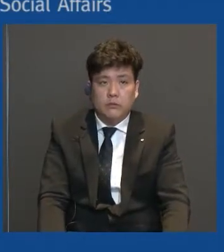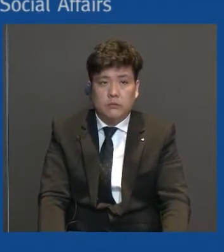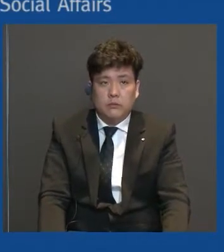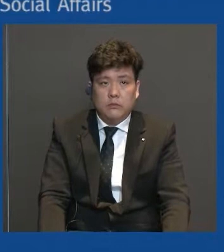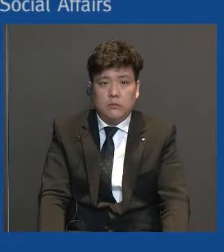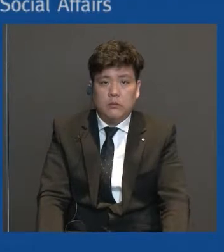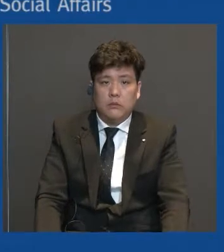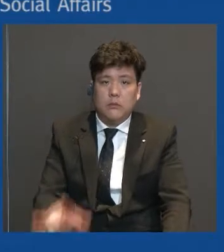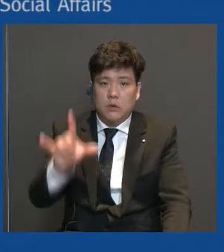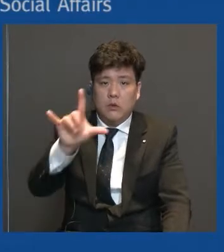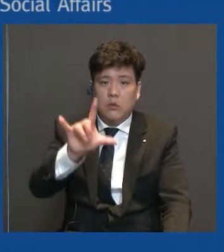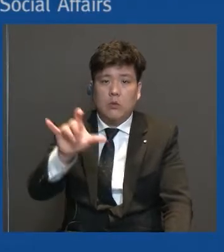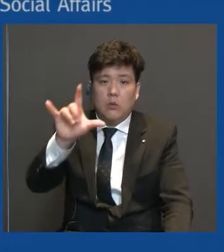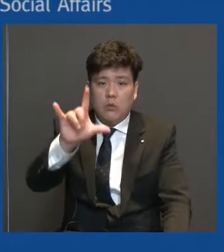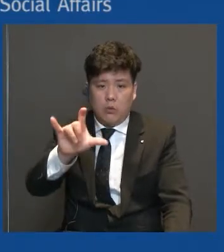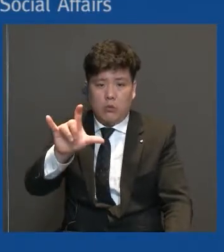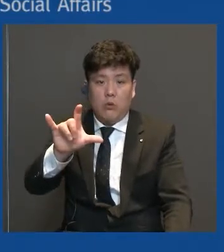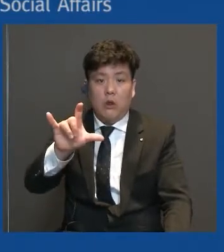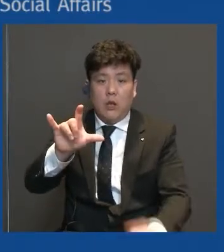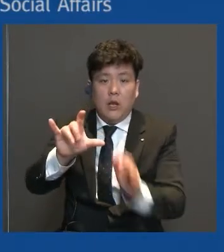era.